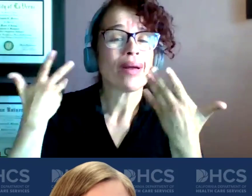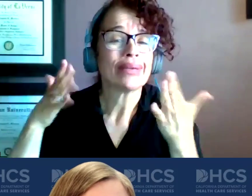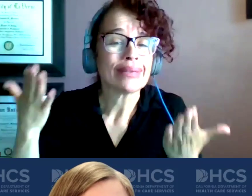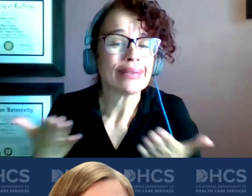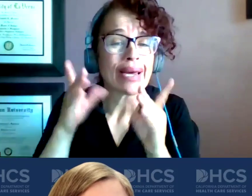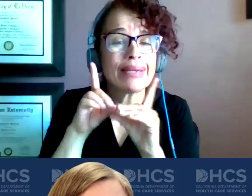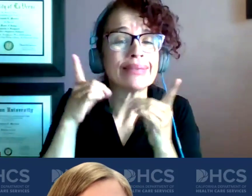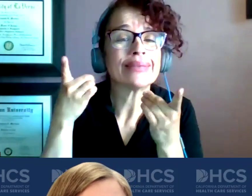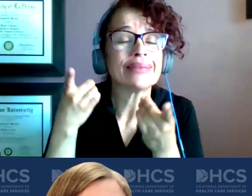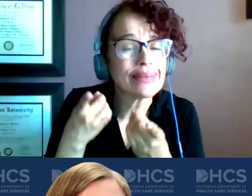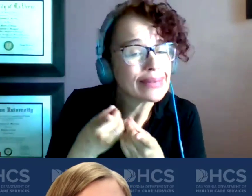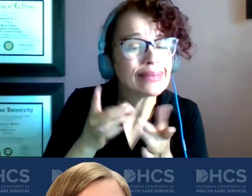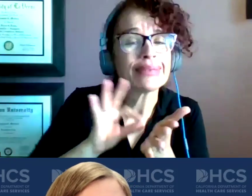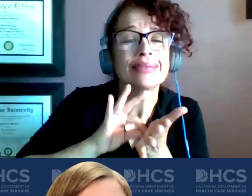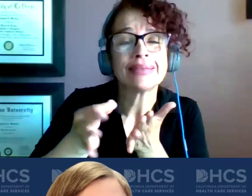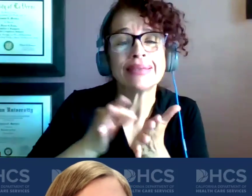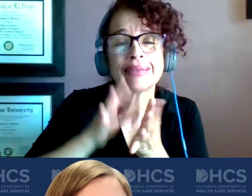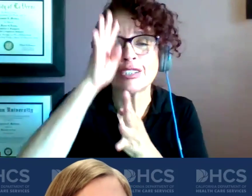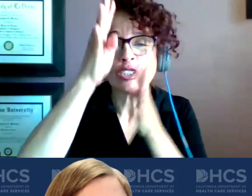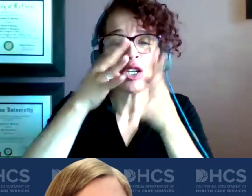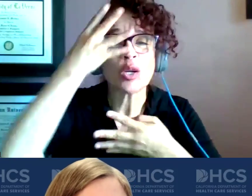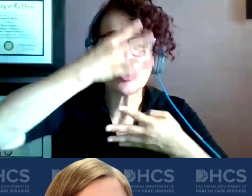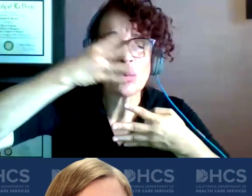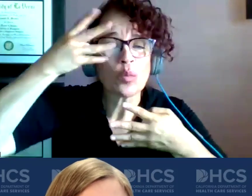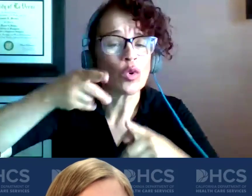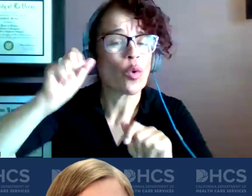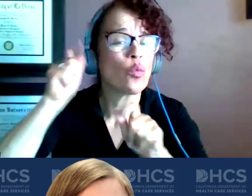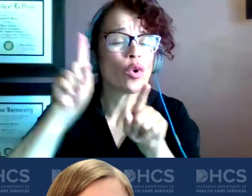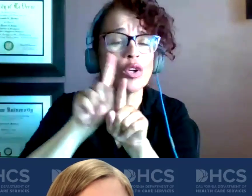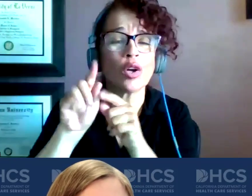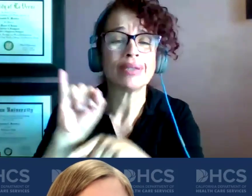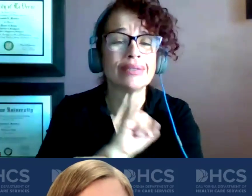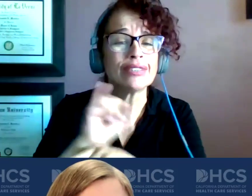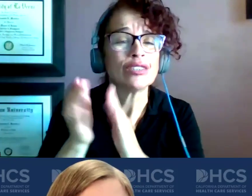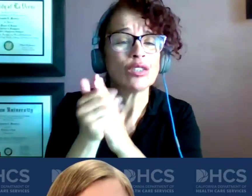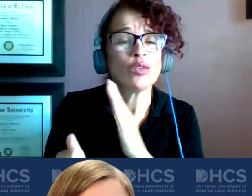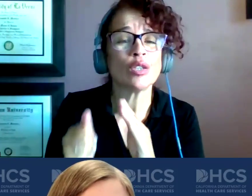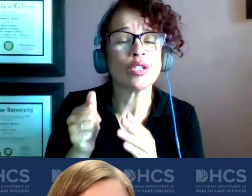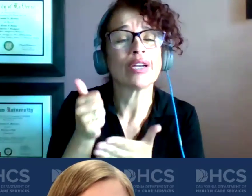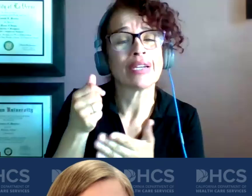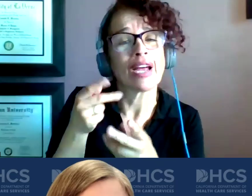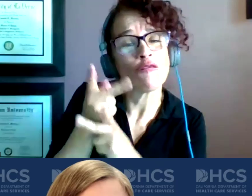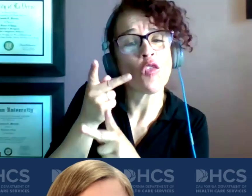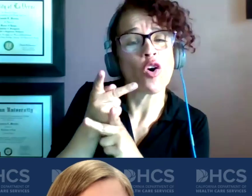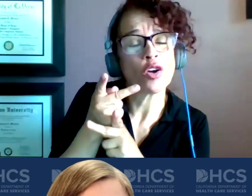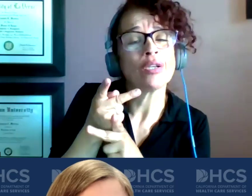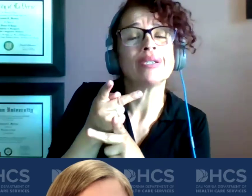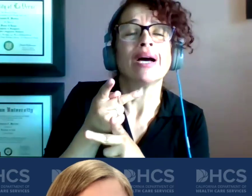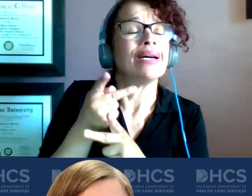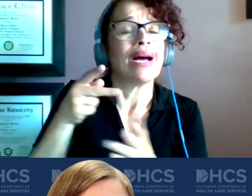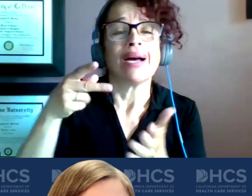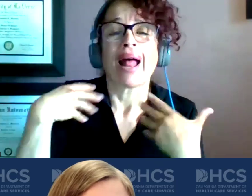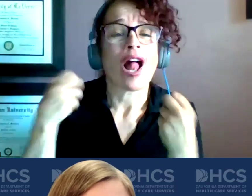the department, the Office of Medicare Innovation and Integration. She was also instrumental in the Affordable Care Act and the expansion